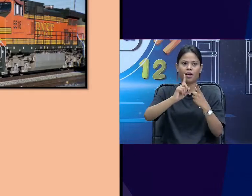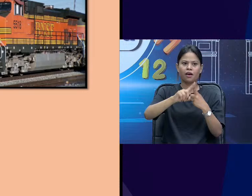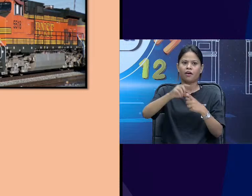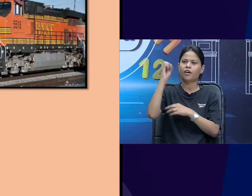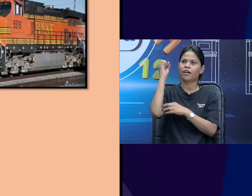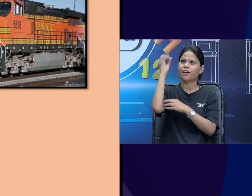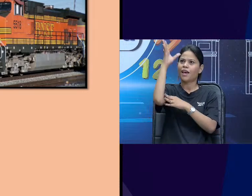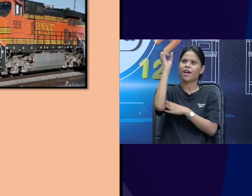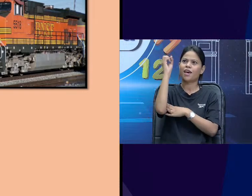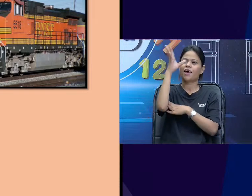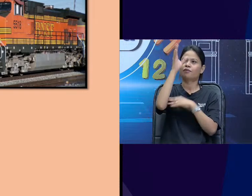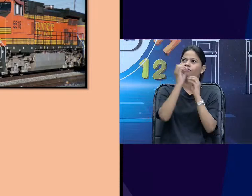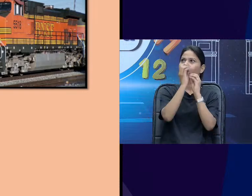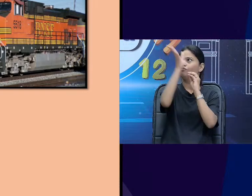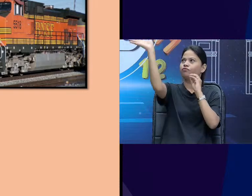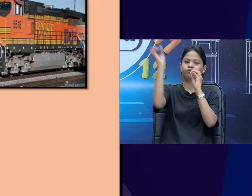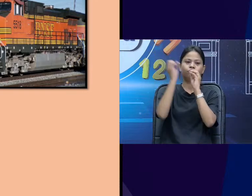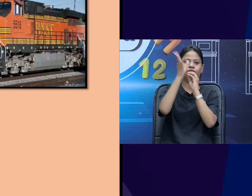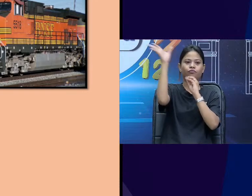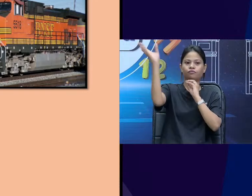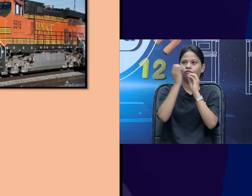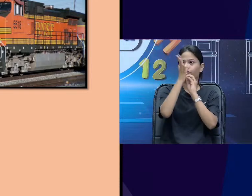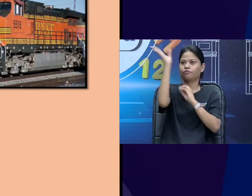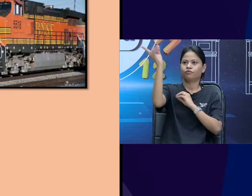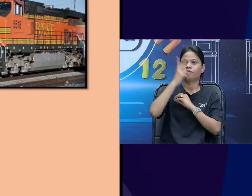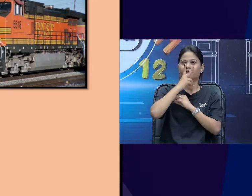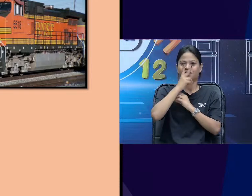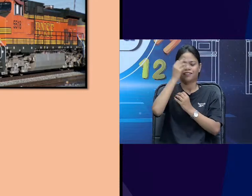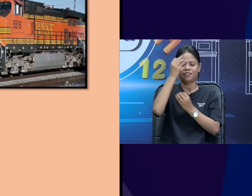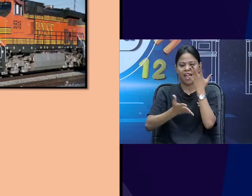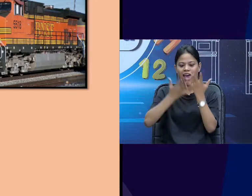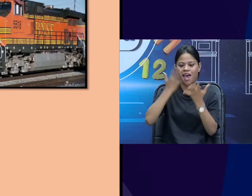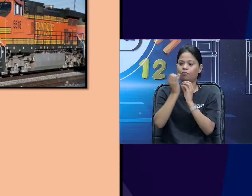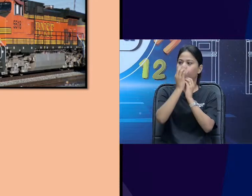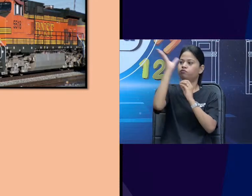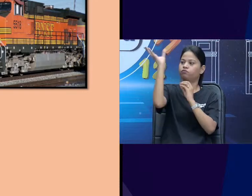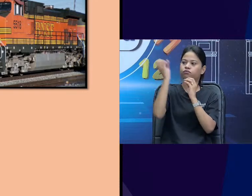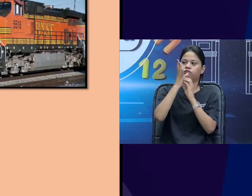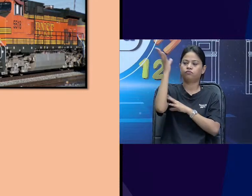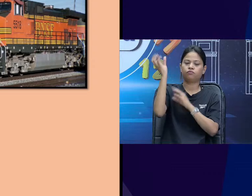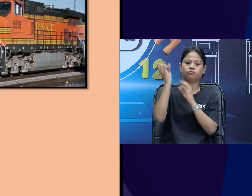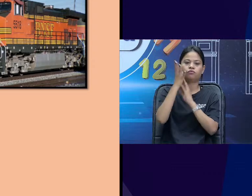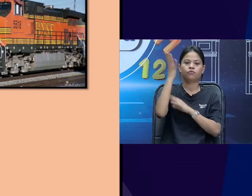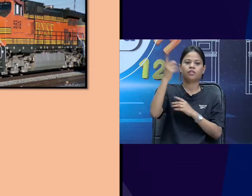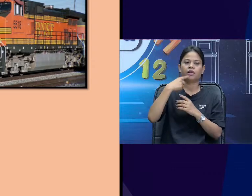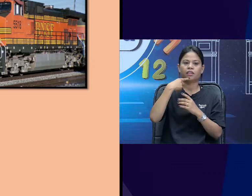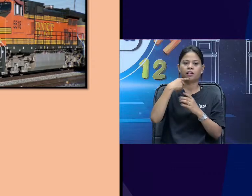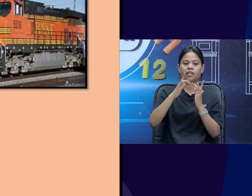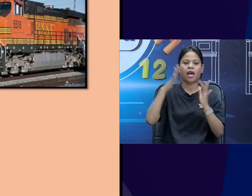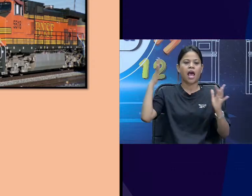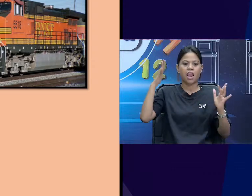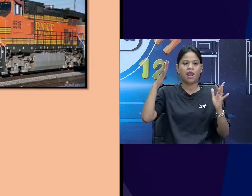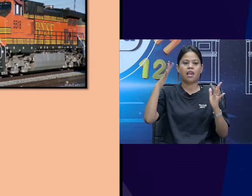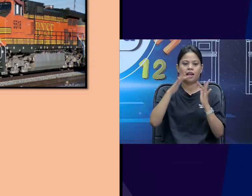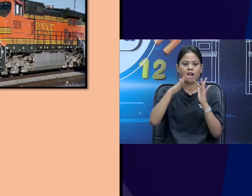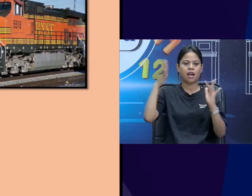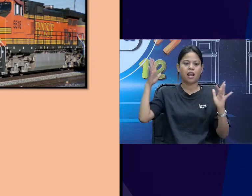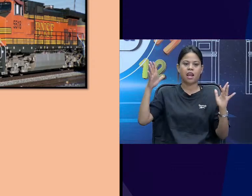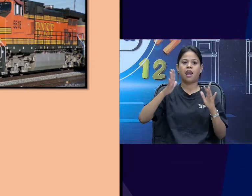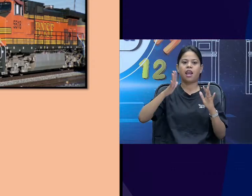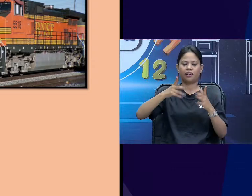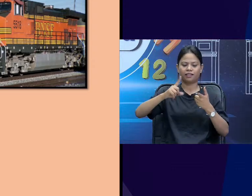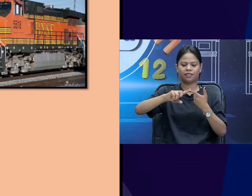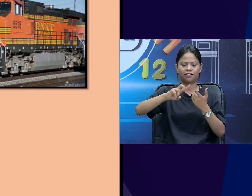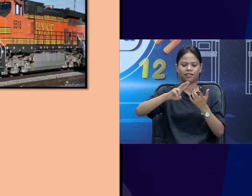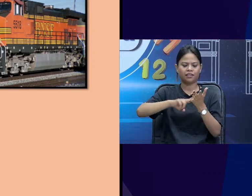we have a steam engine. Can you see the steam going on? Then we have an electric engine. Then as I told you, we have a freight